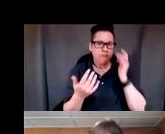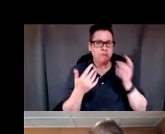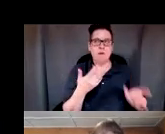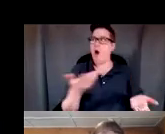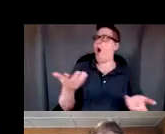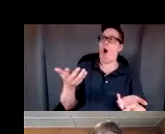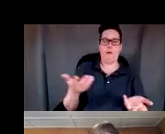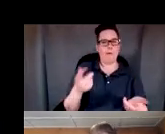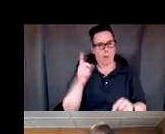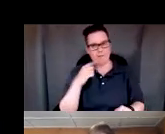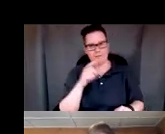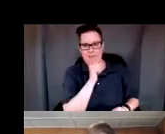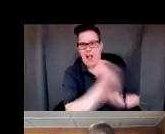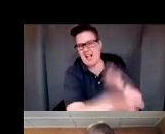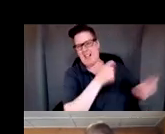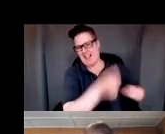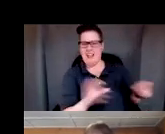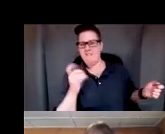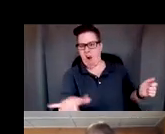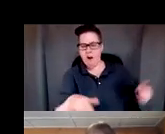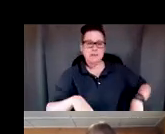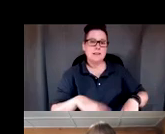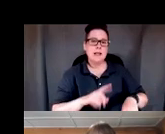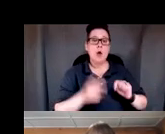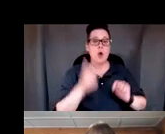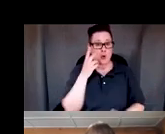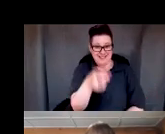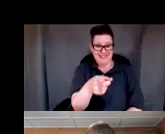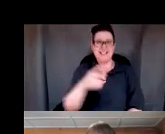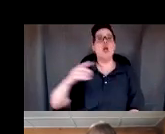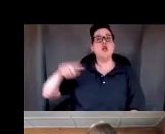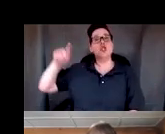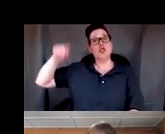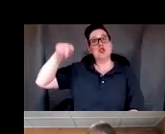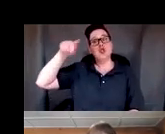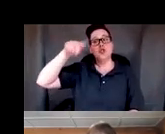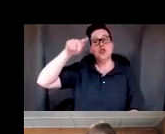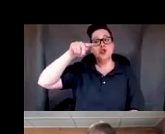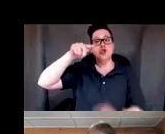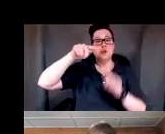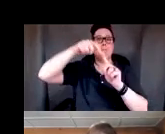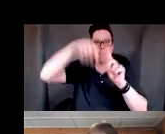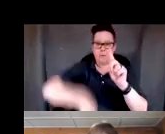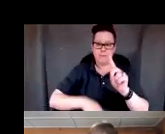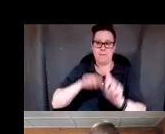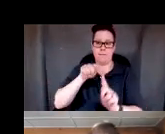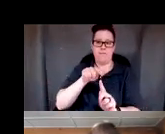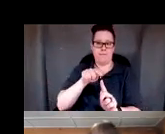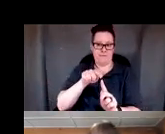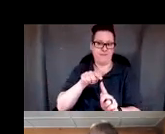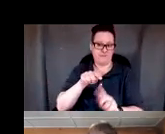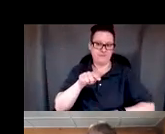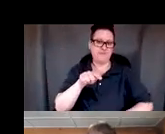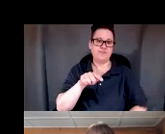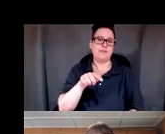thing I like is this. You can see where they implemented the iStop program, where it was implemented, but this